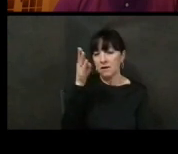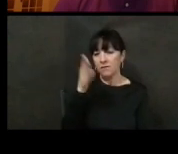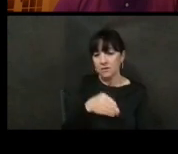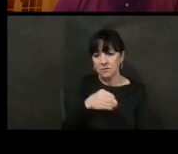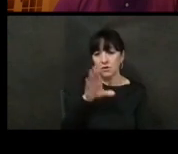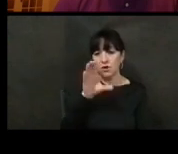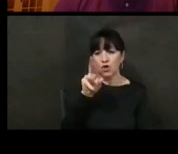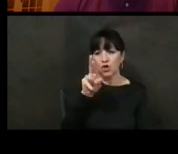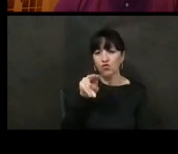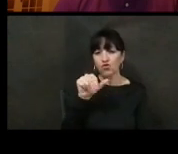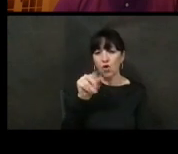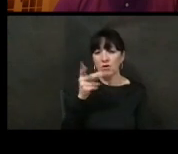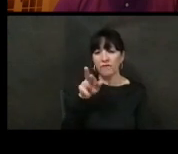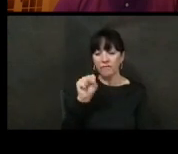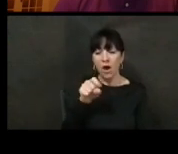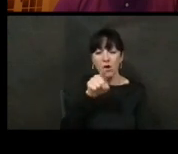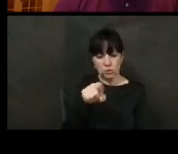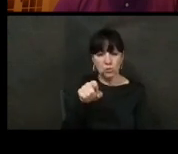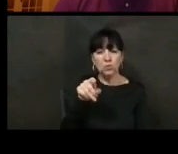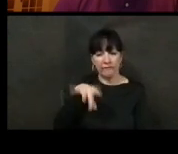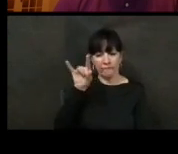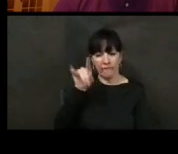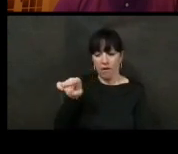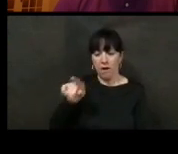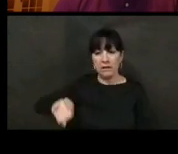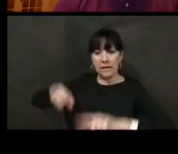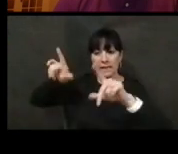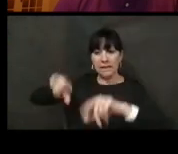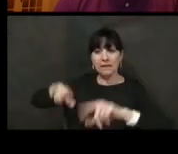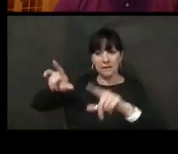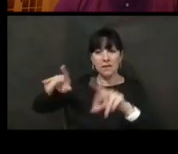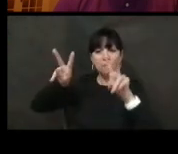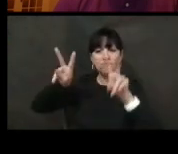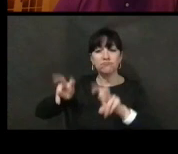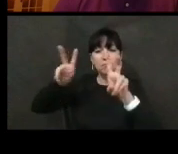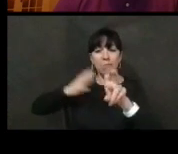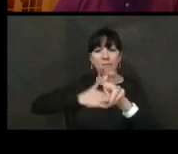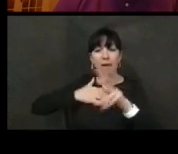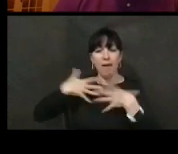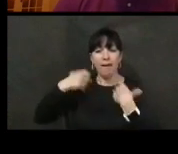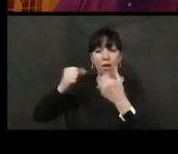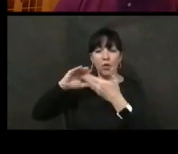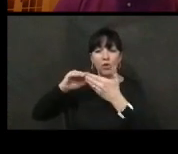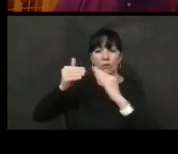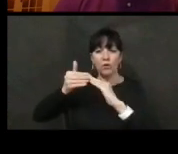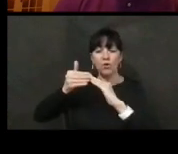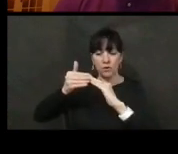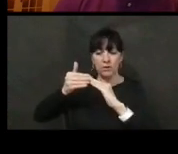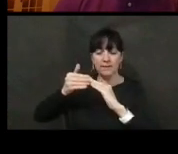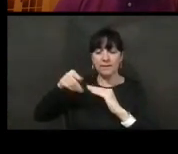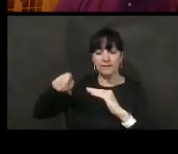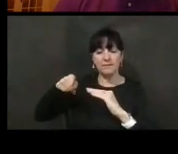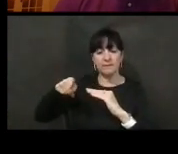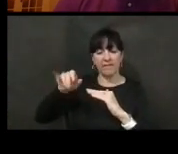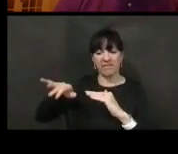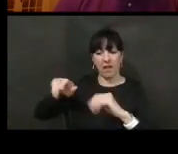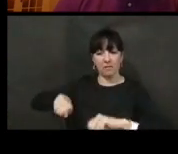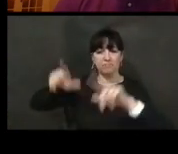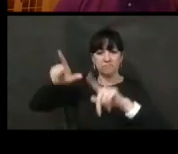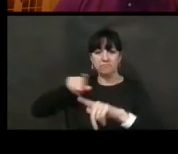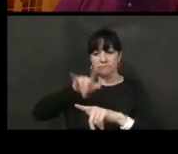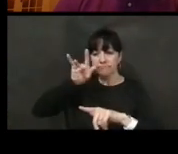de.gov/coronavirus. You'll also find links there to the My Healthy community page, which has a significant amount of data that our experts at the Division of Public